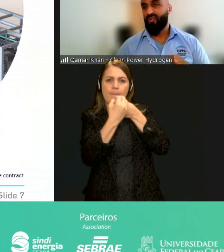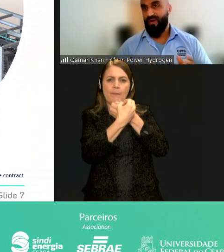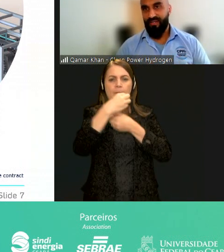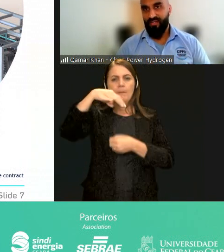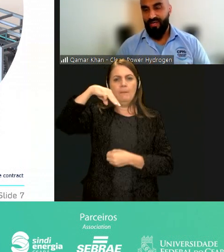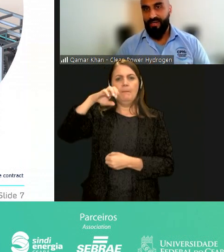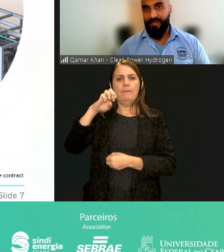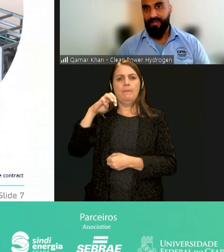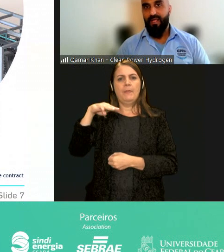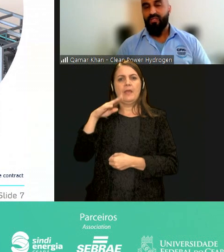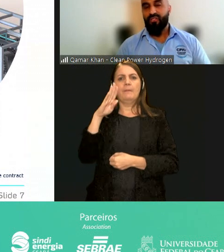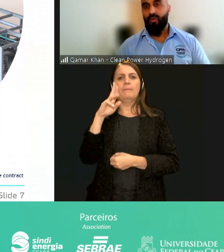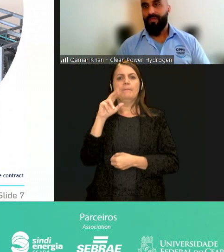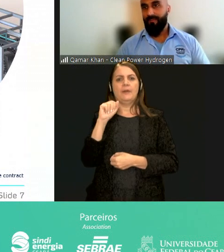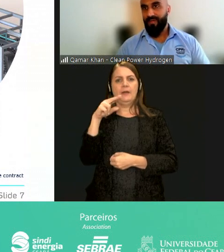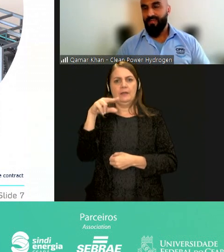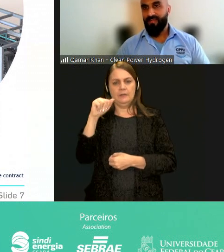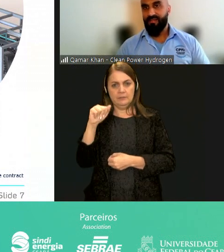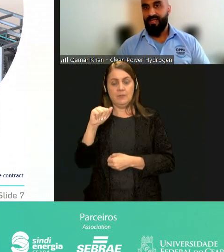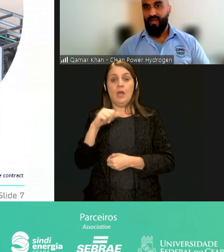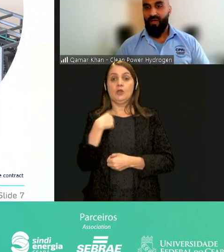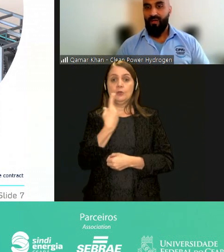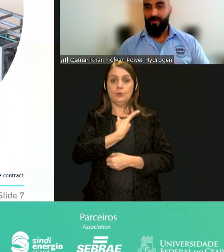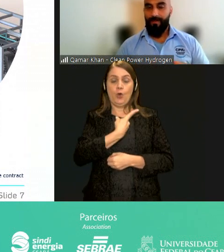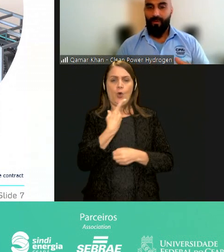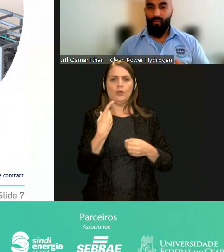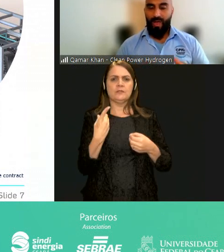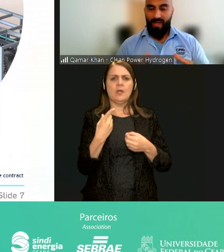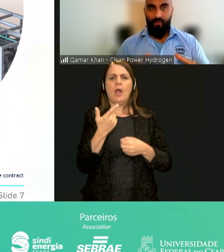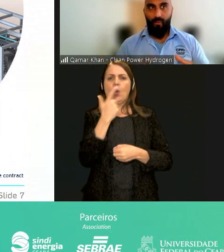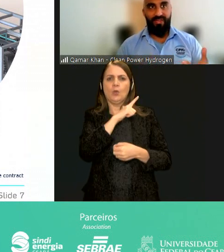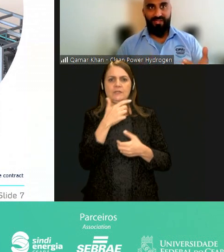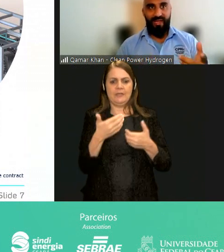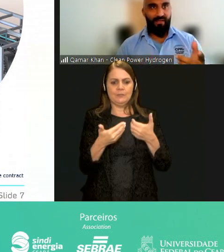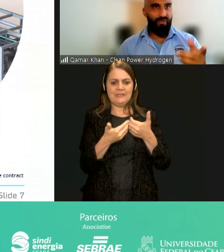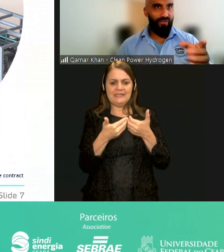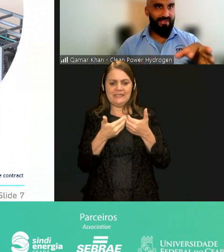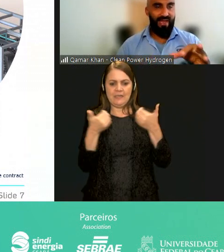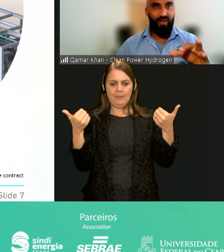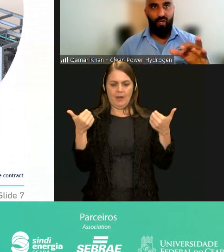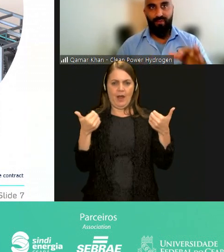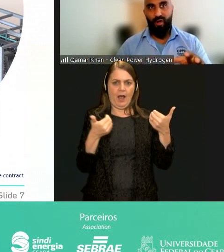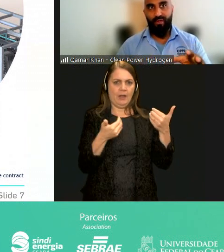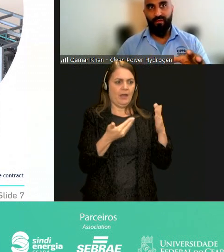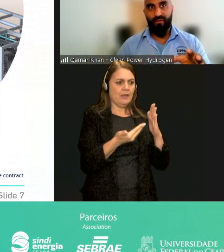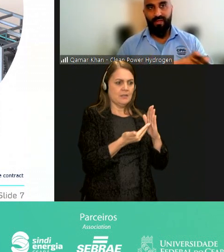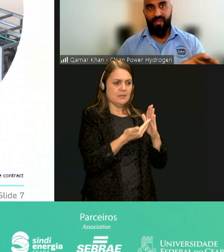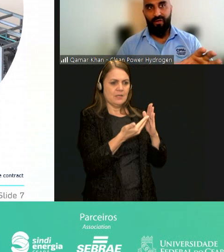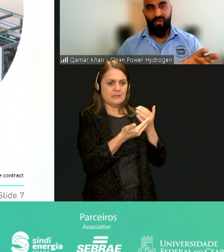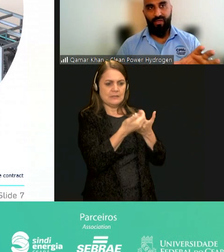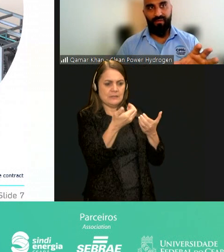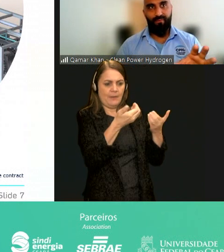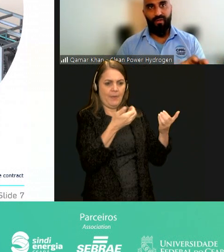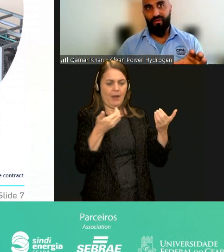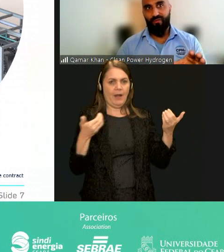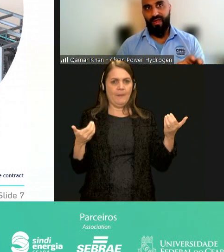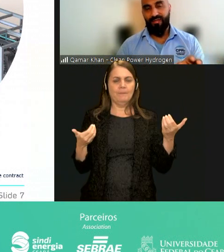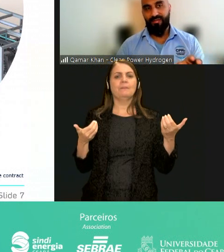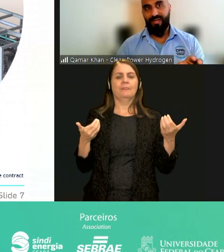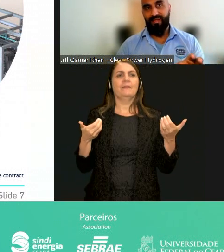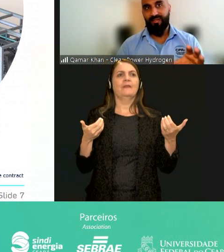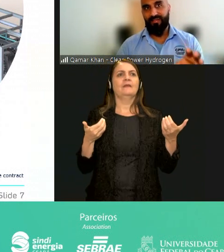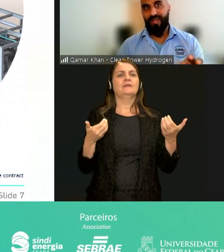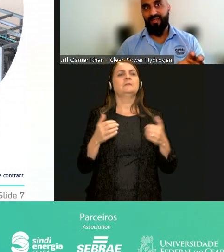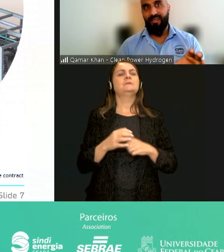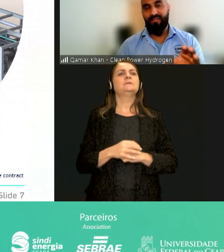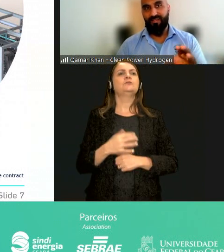gases cryogenically. So what that means is that where the stack on the model, if you look at the model on the right hand